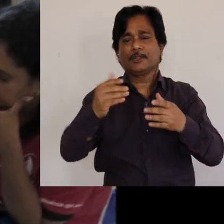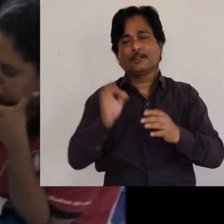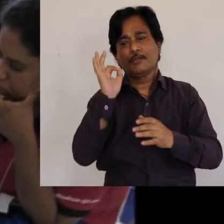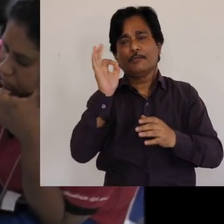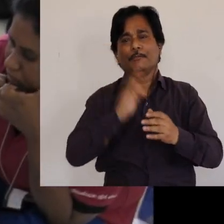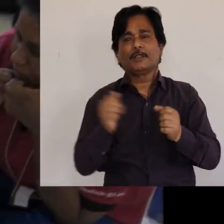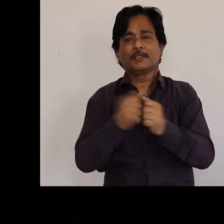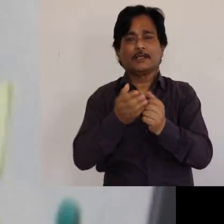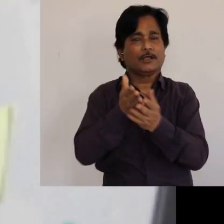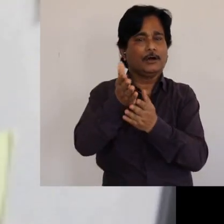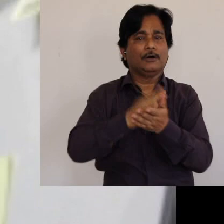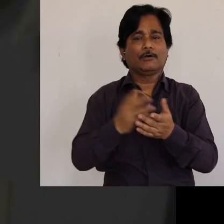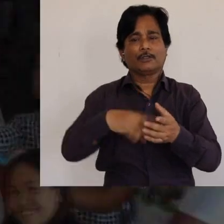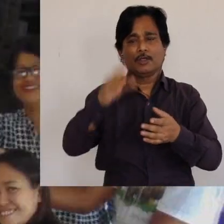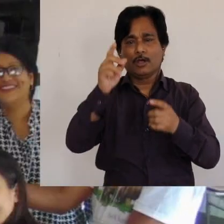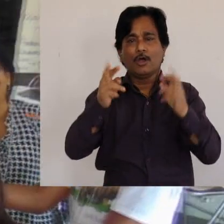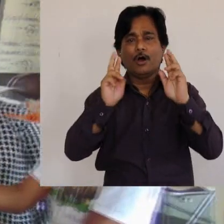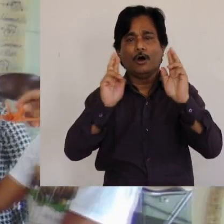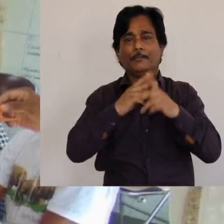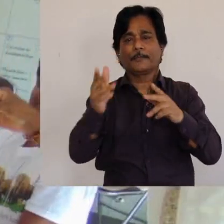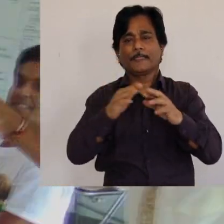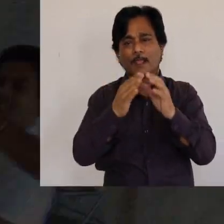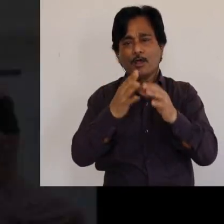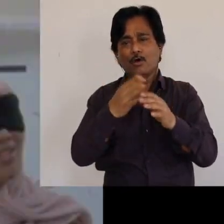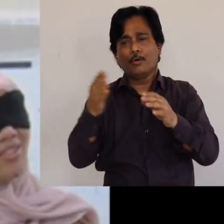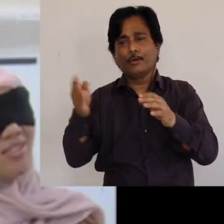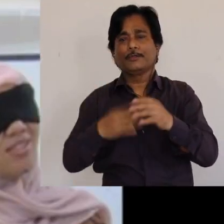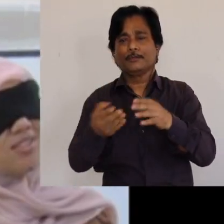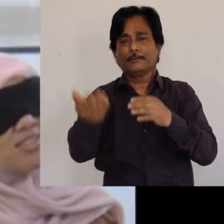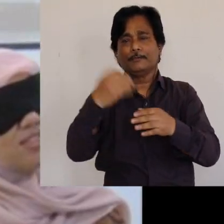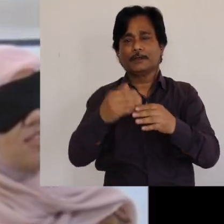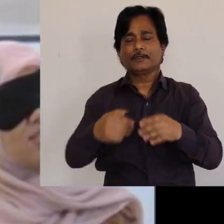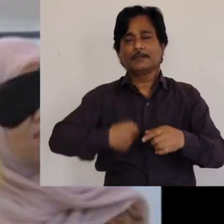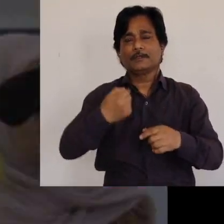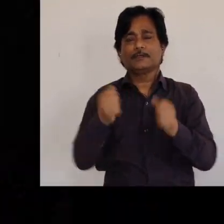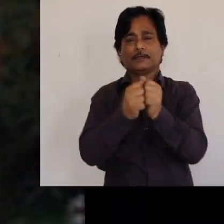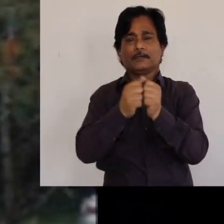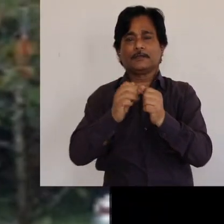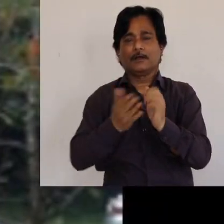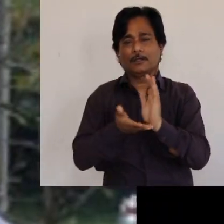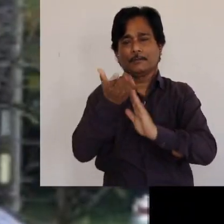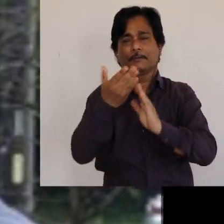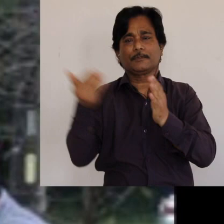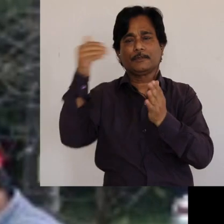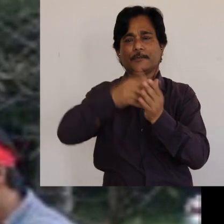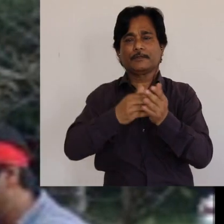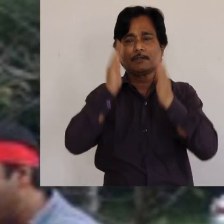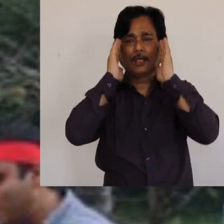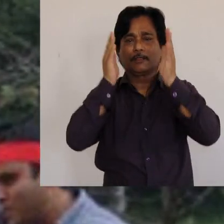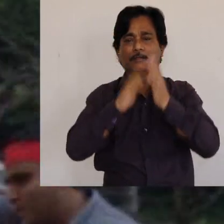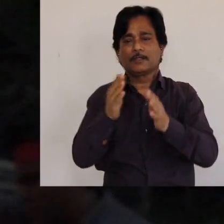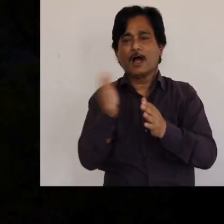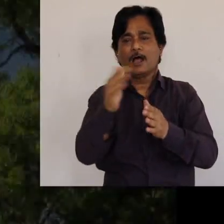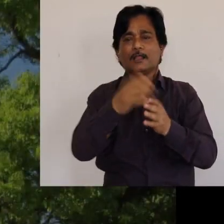practices. It is hoped that multidisciplinary thought, innovative practices will promote inclusion and peace in different